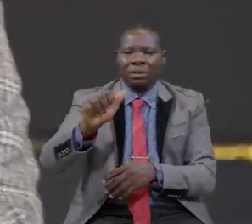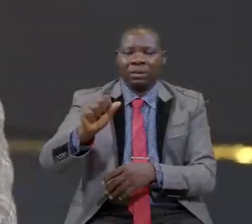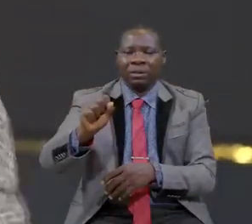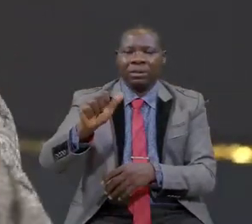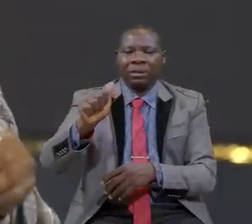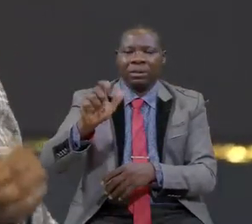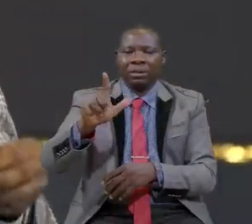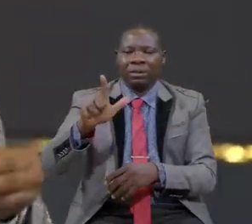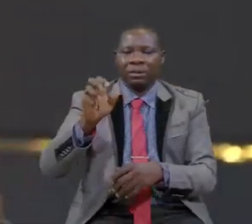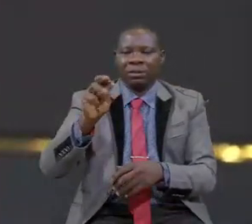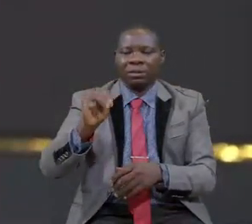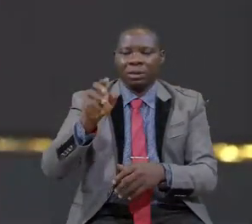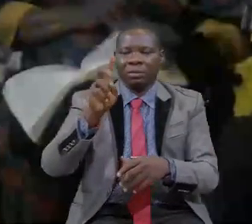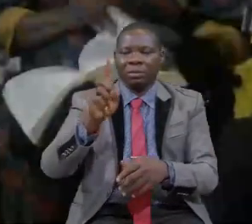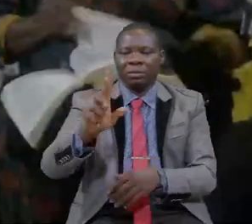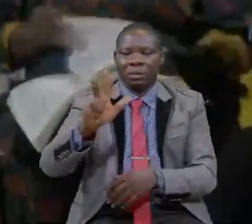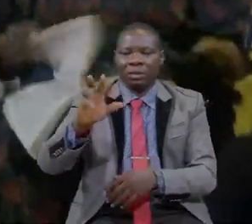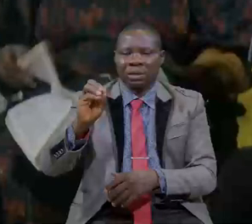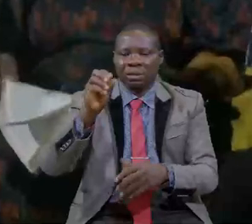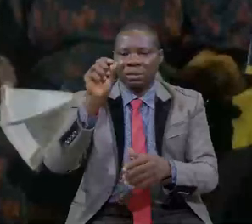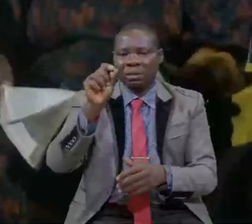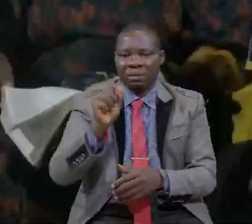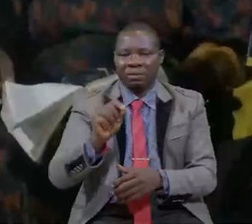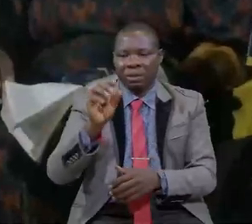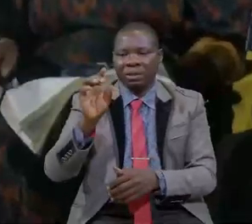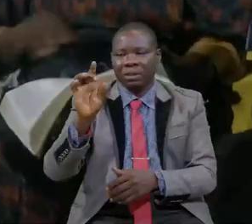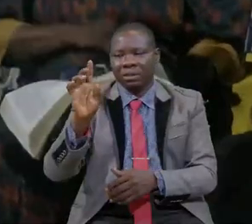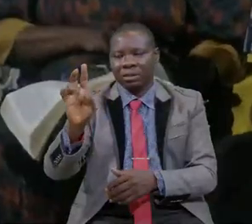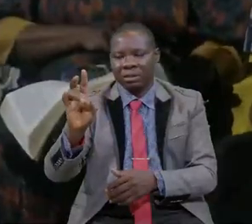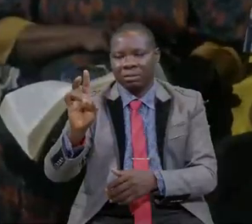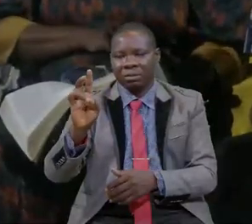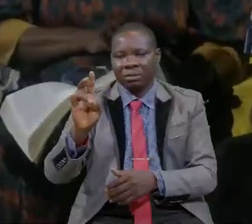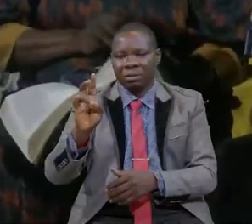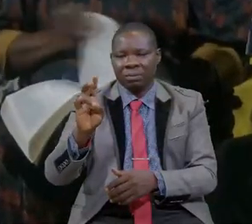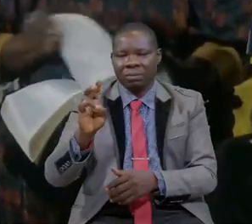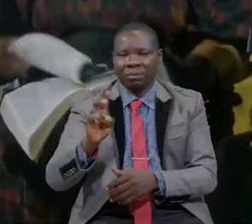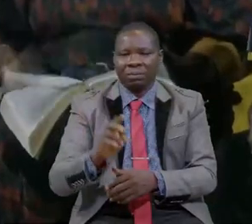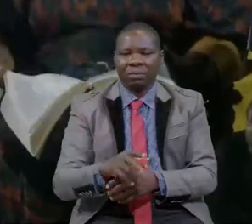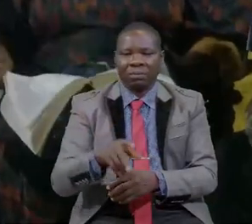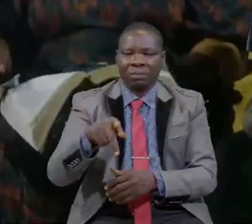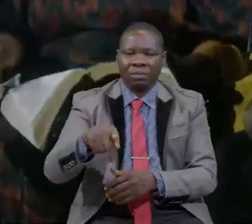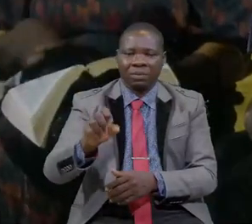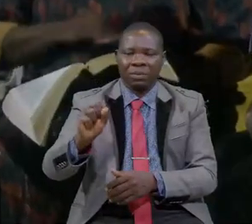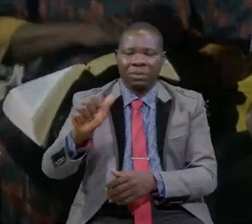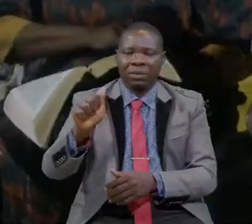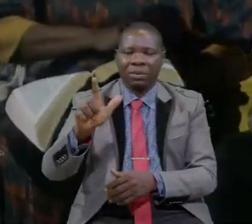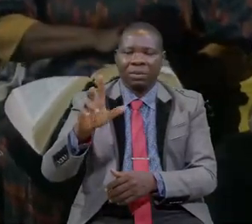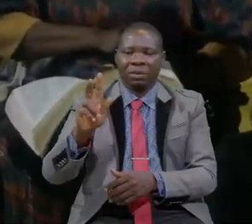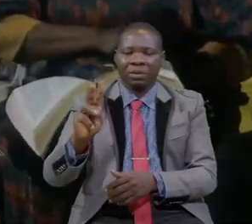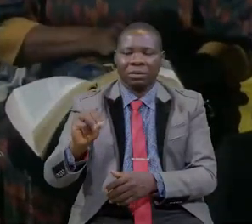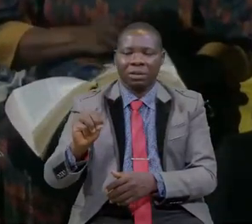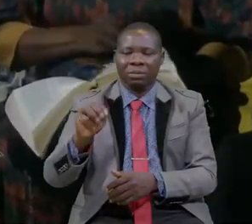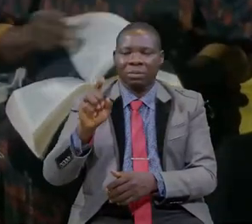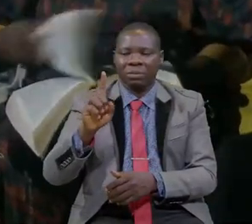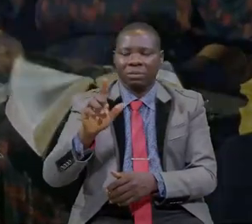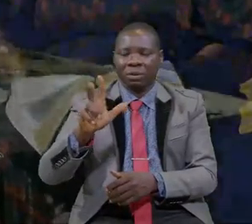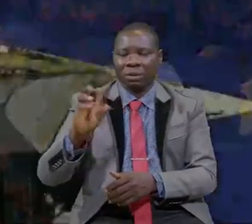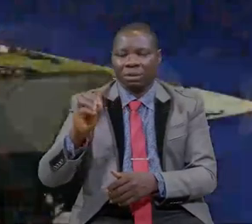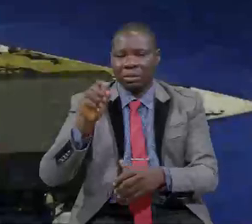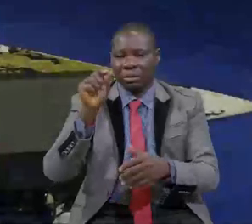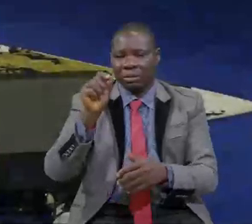verse 7. It tells us in Psalm 130, verse 7, let Israel hope in